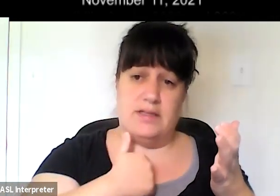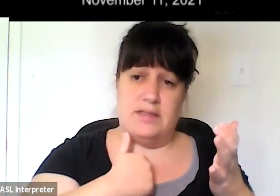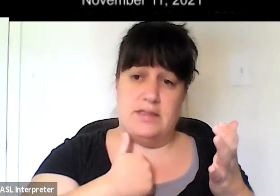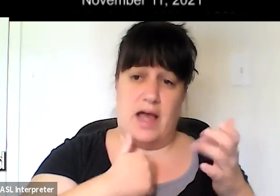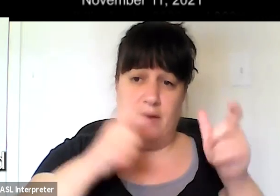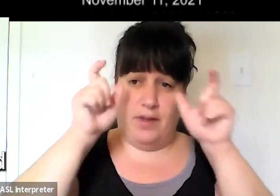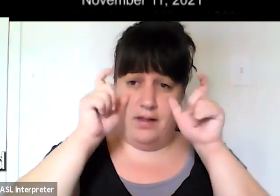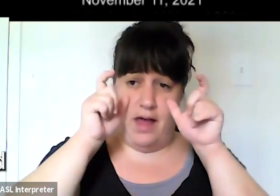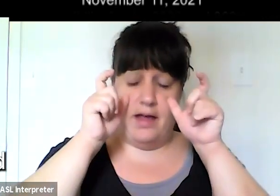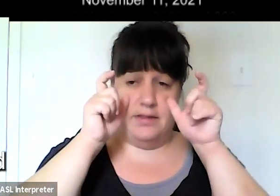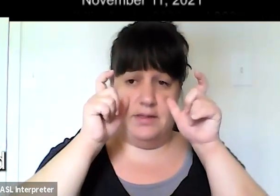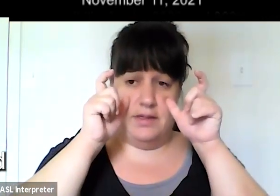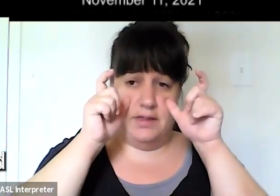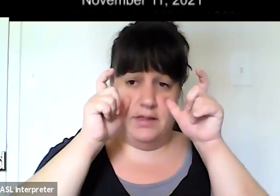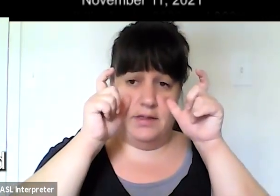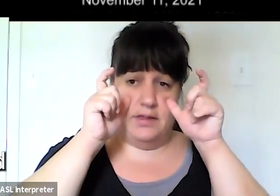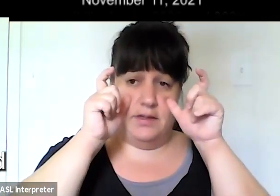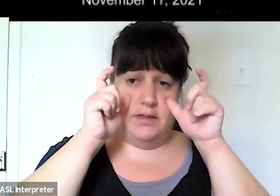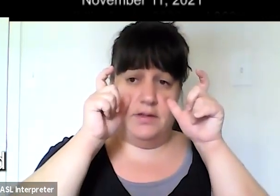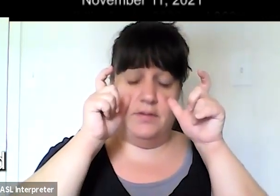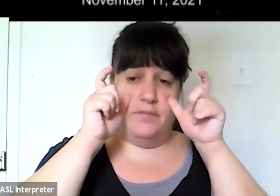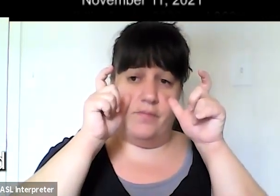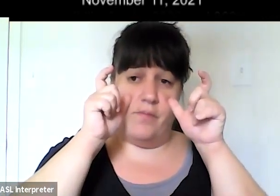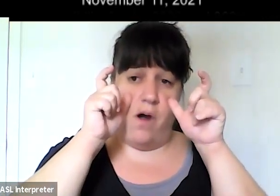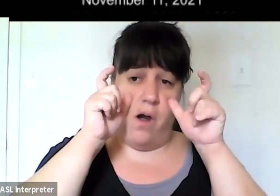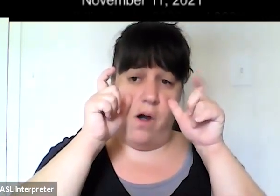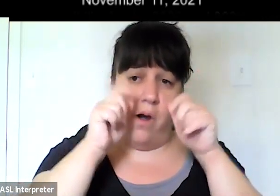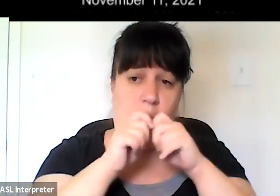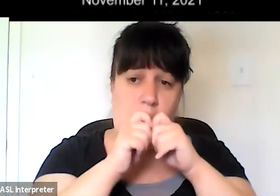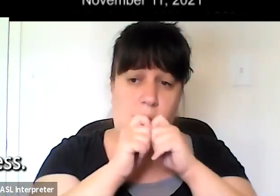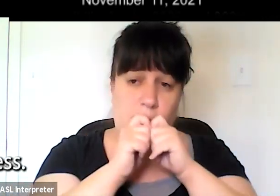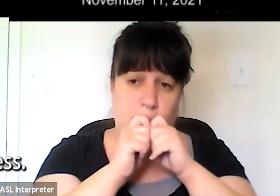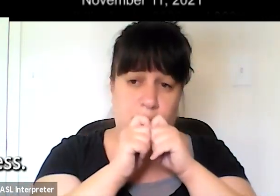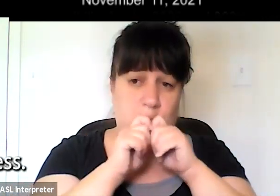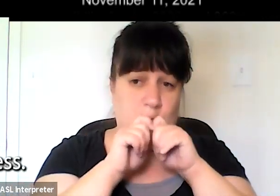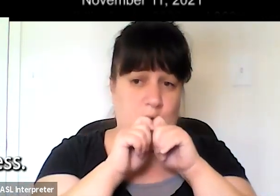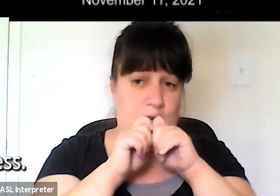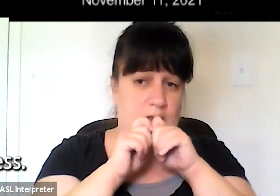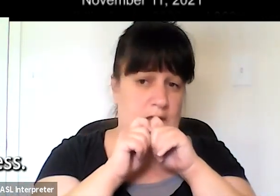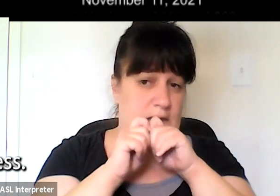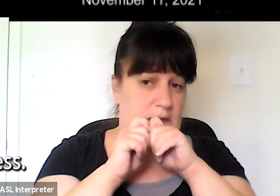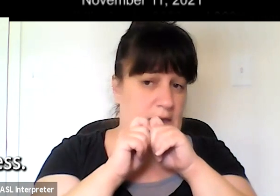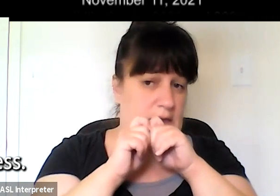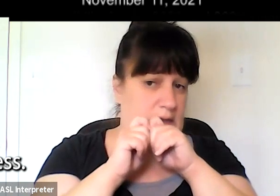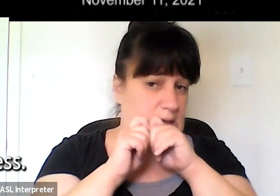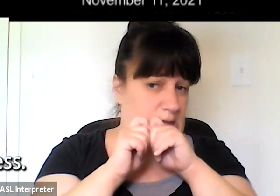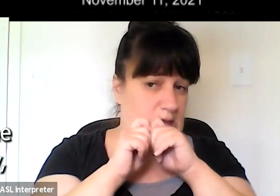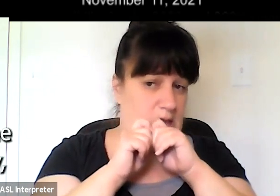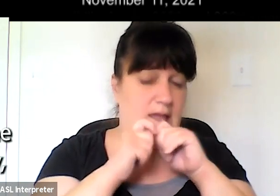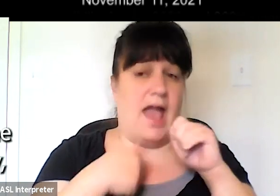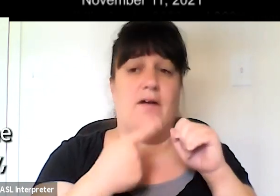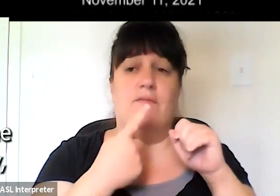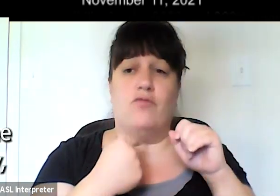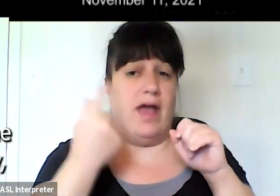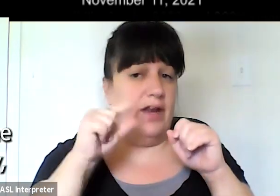user on the higher end of the myopia spectrum. And I also have a red-green color blindness.